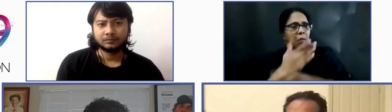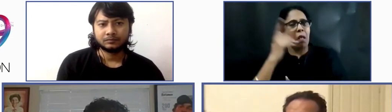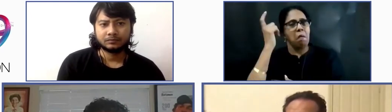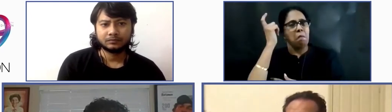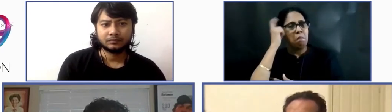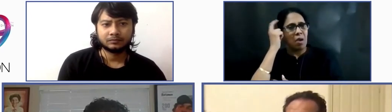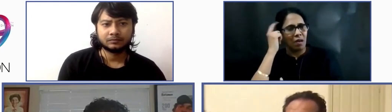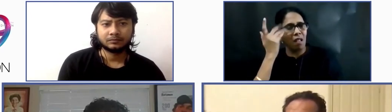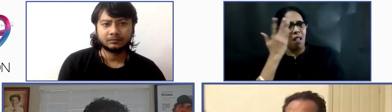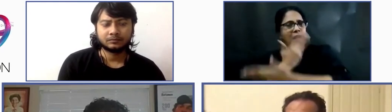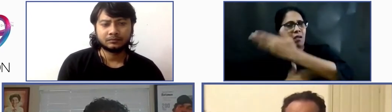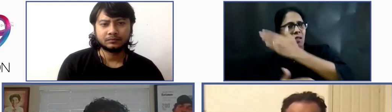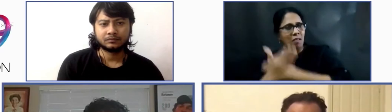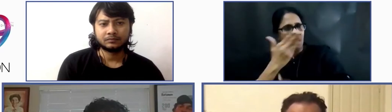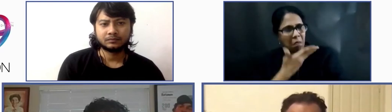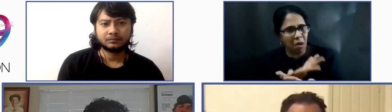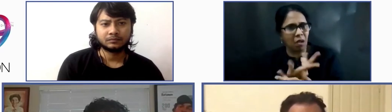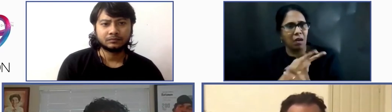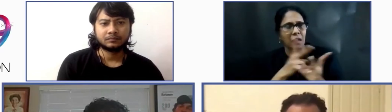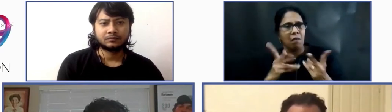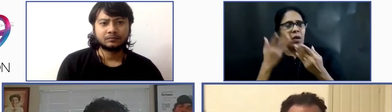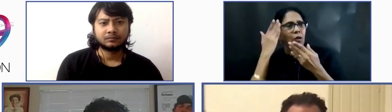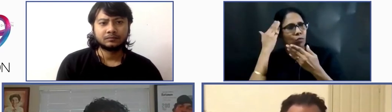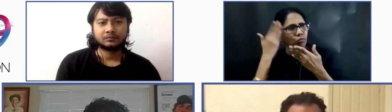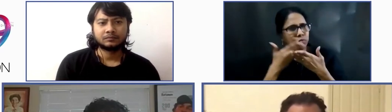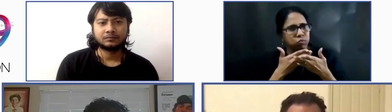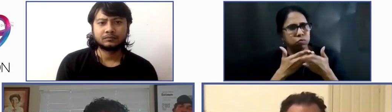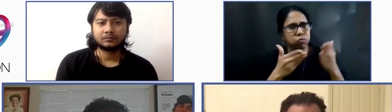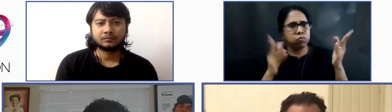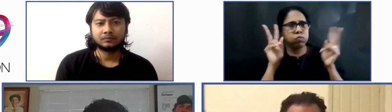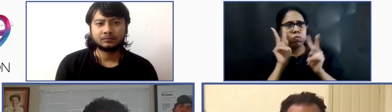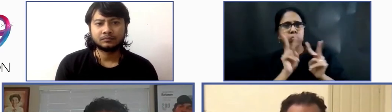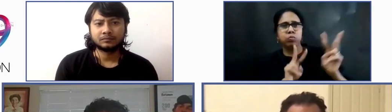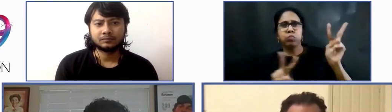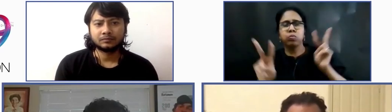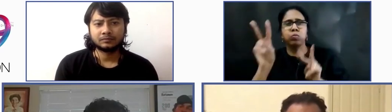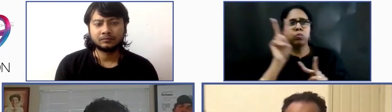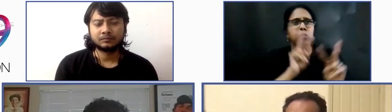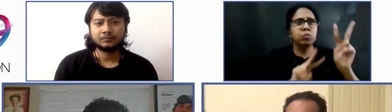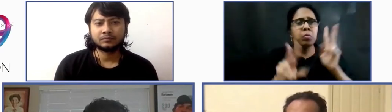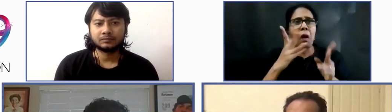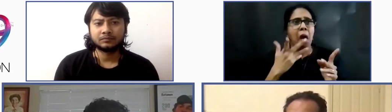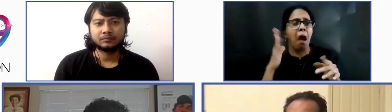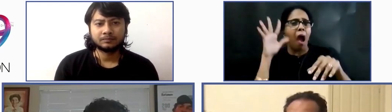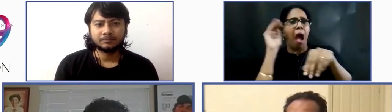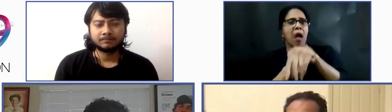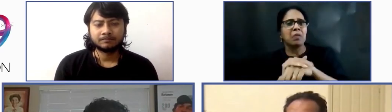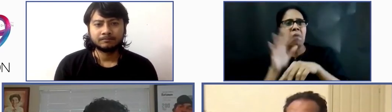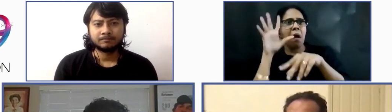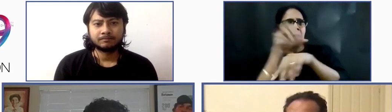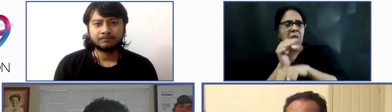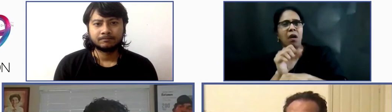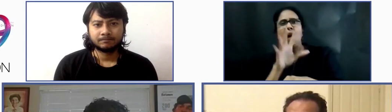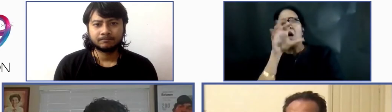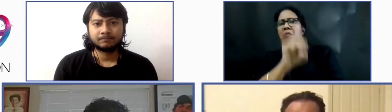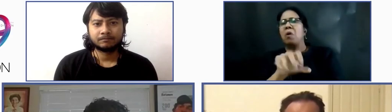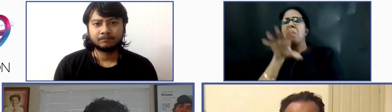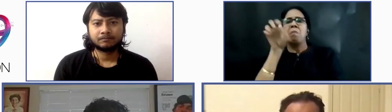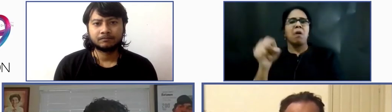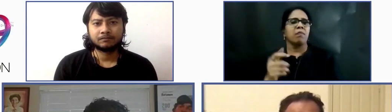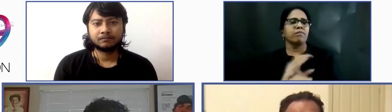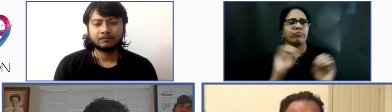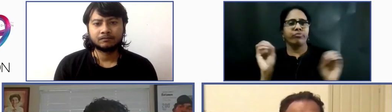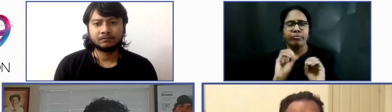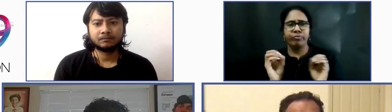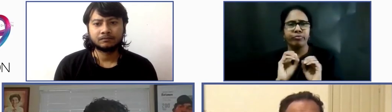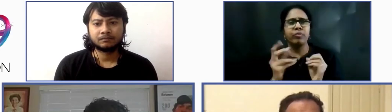disability, you are exploring, we're still unable to identify them. And we are tending to